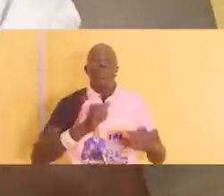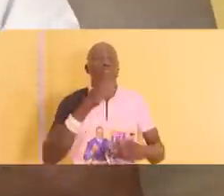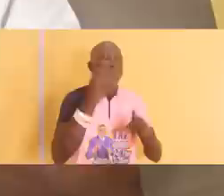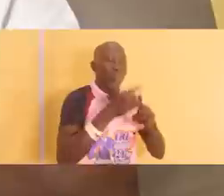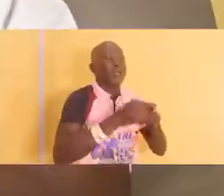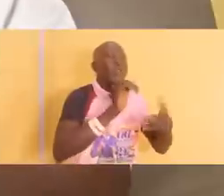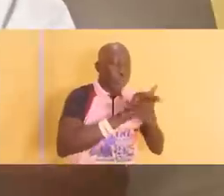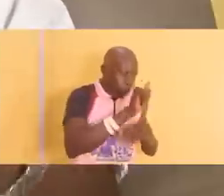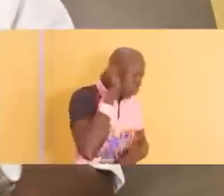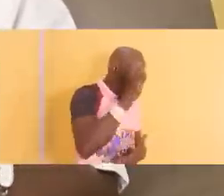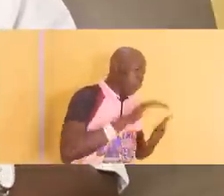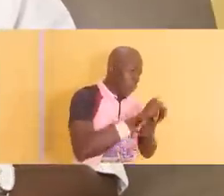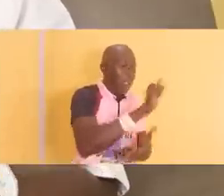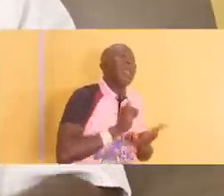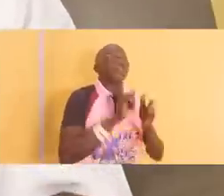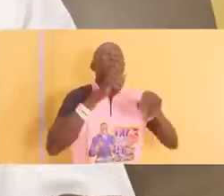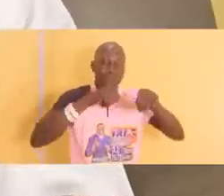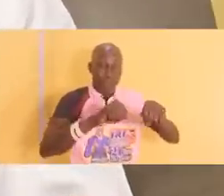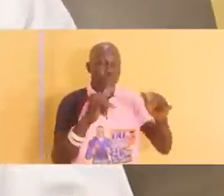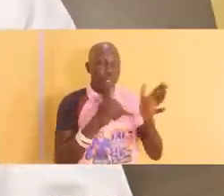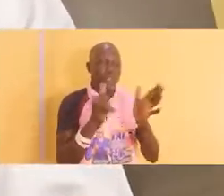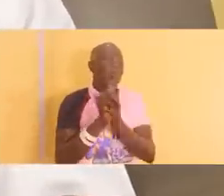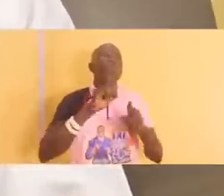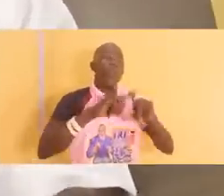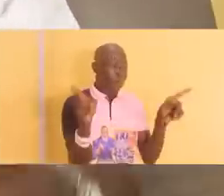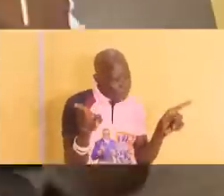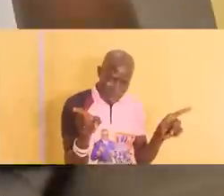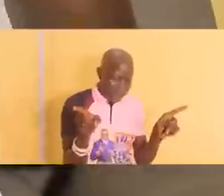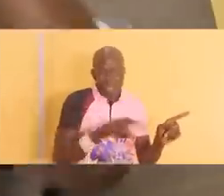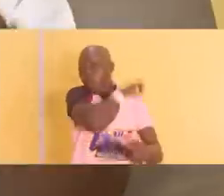word, she believed and she followed. She